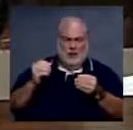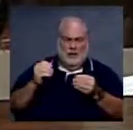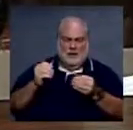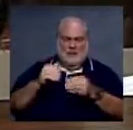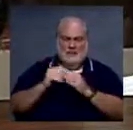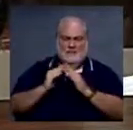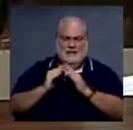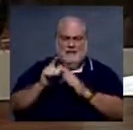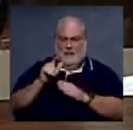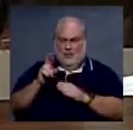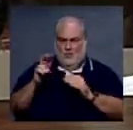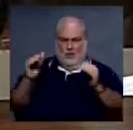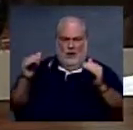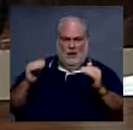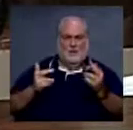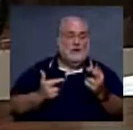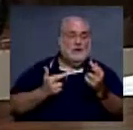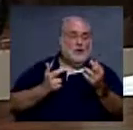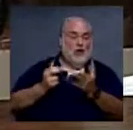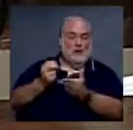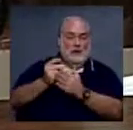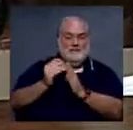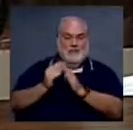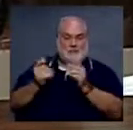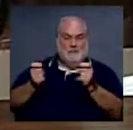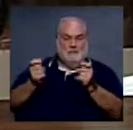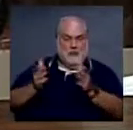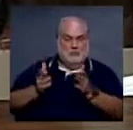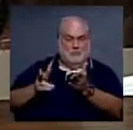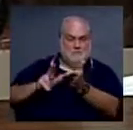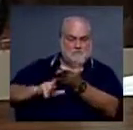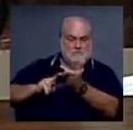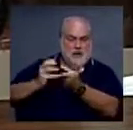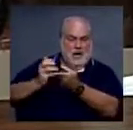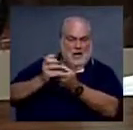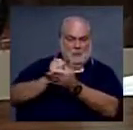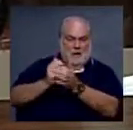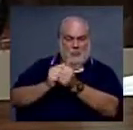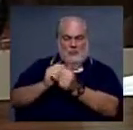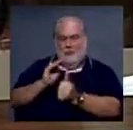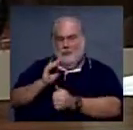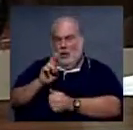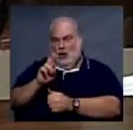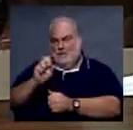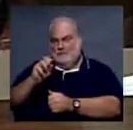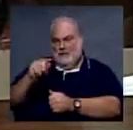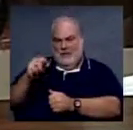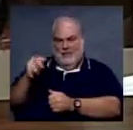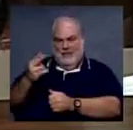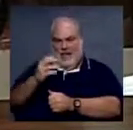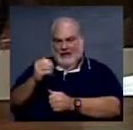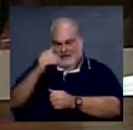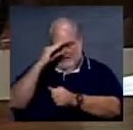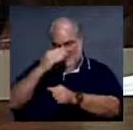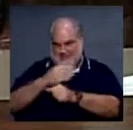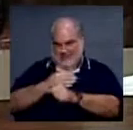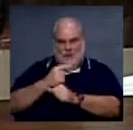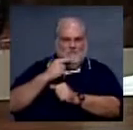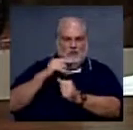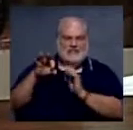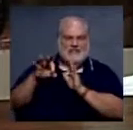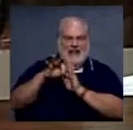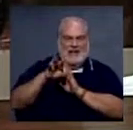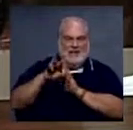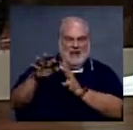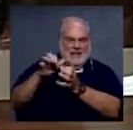for the purposes, a resolution to authorize the city manager to enter into a contract with V.R. Smith & Sons Incorporated for selective